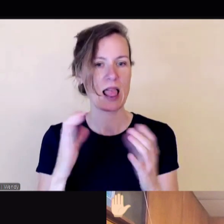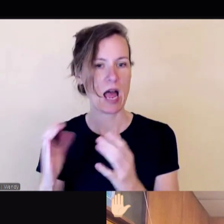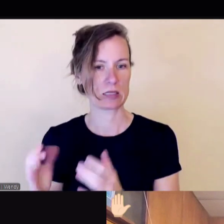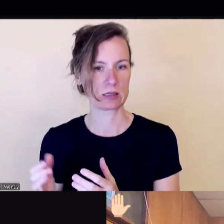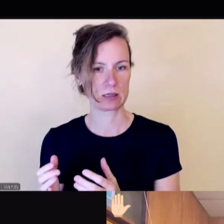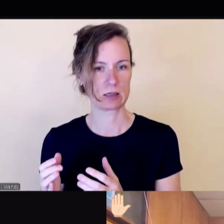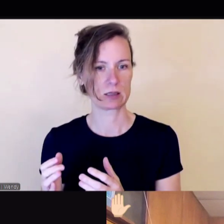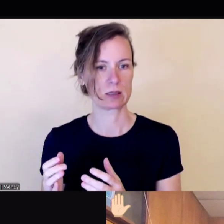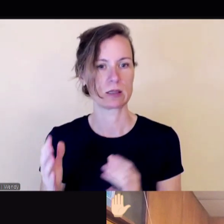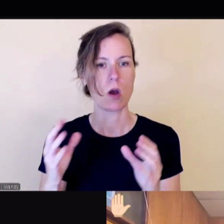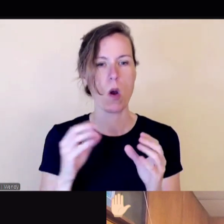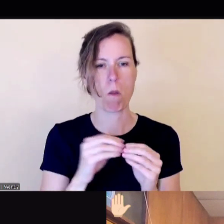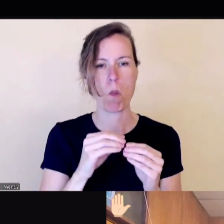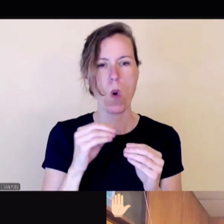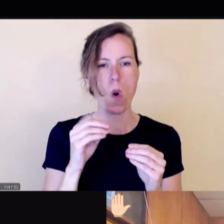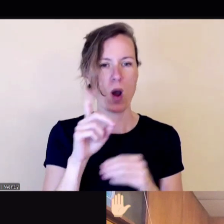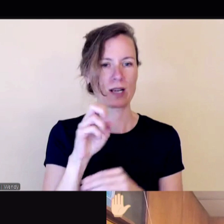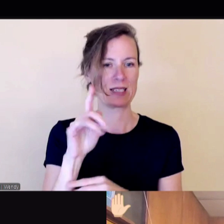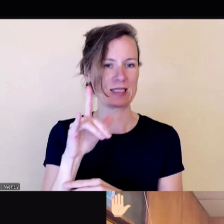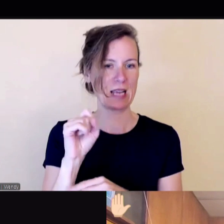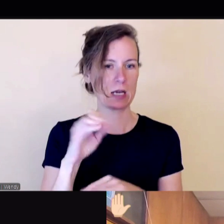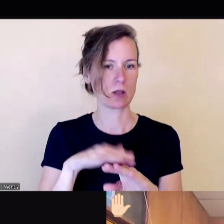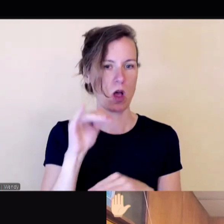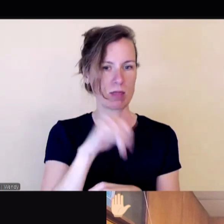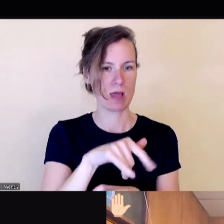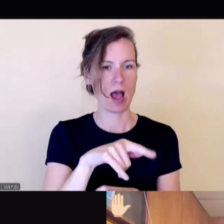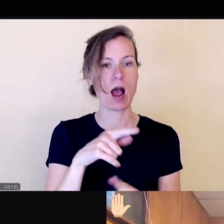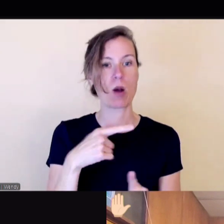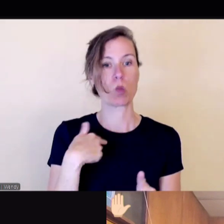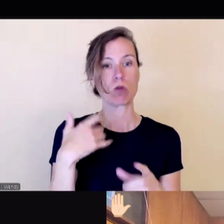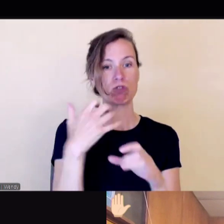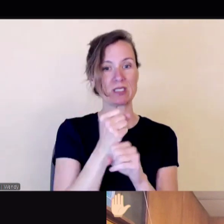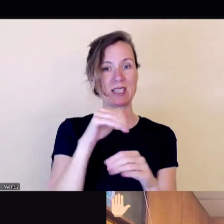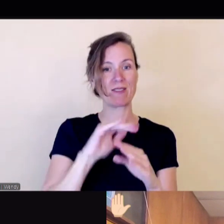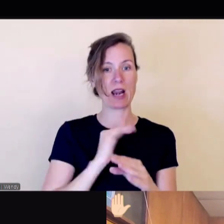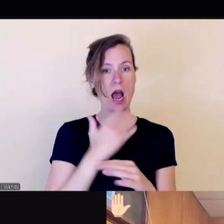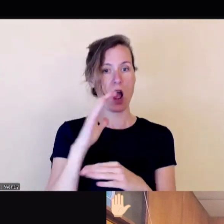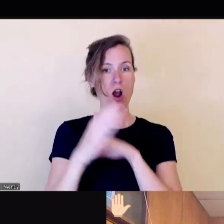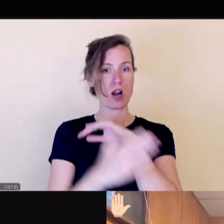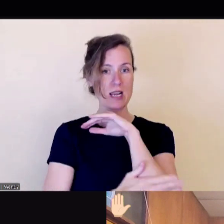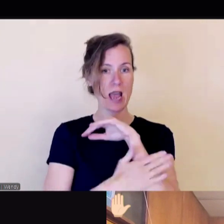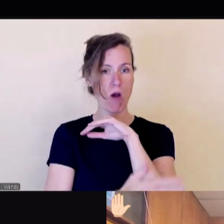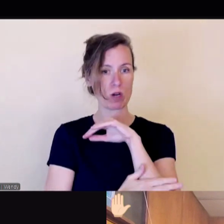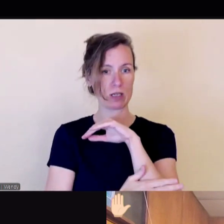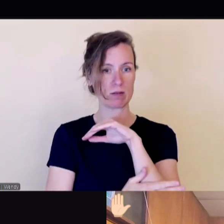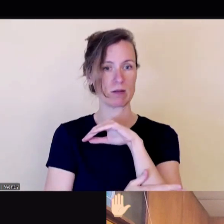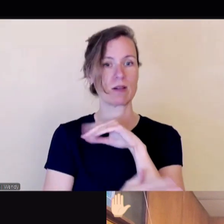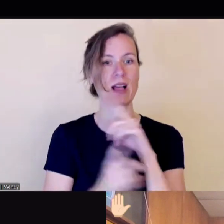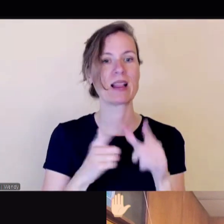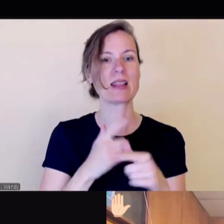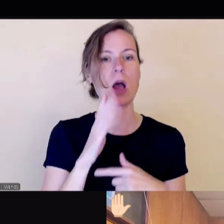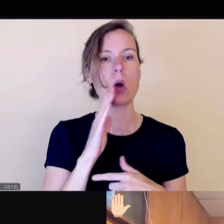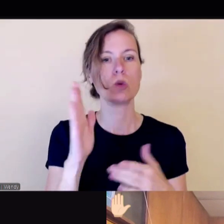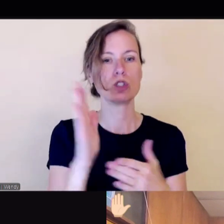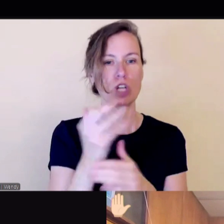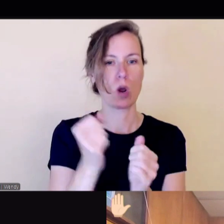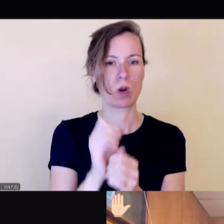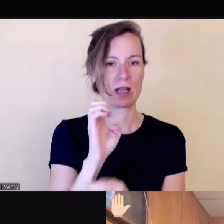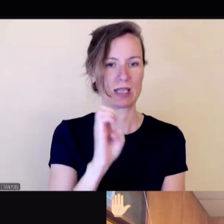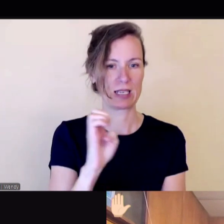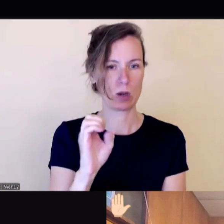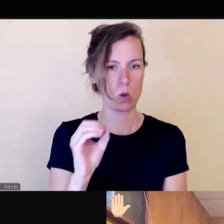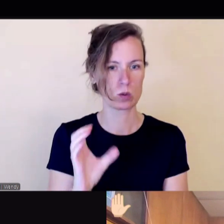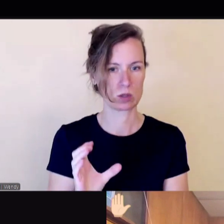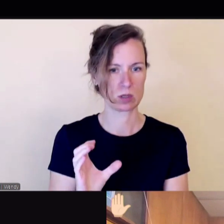that we wouldn't, if it fell under the EEOC, the federal statutes as well, so that we don't have two investigations happening at the same